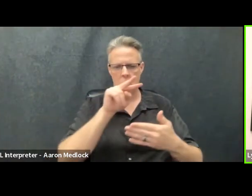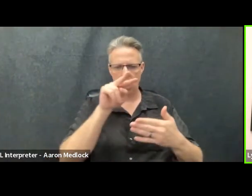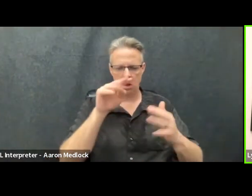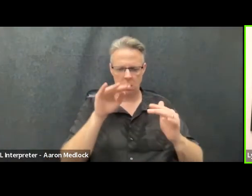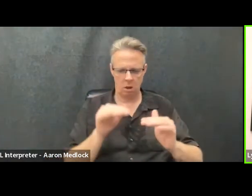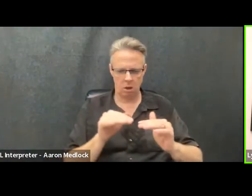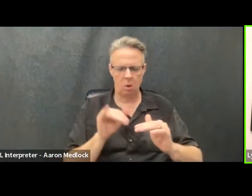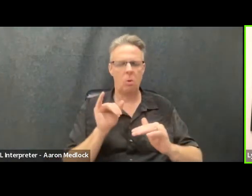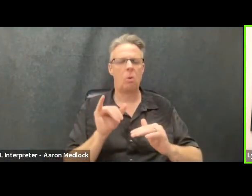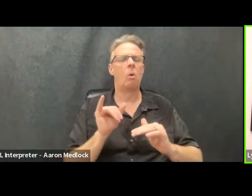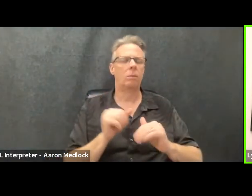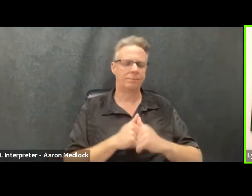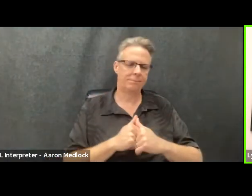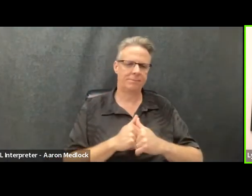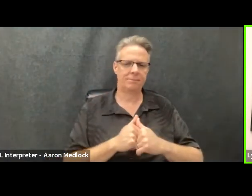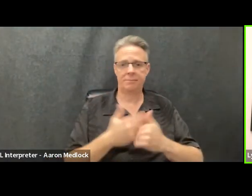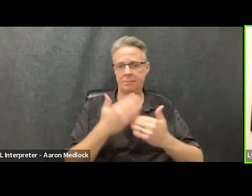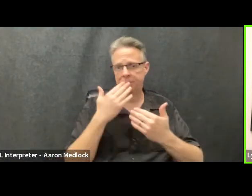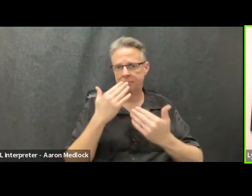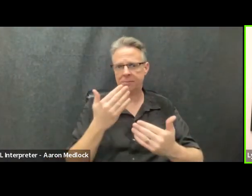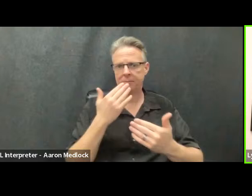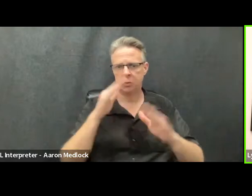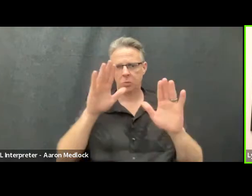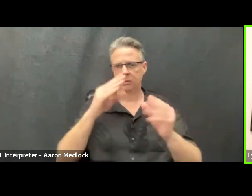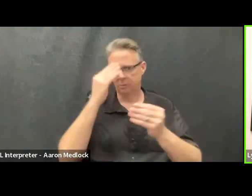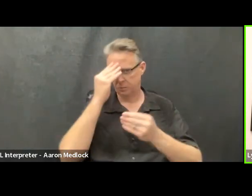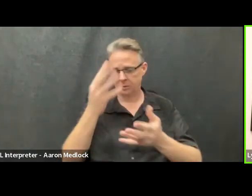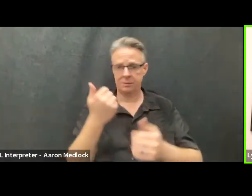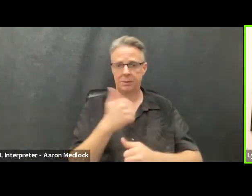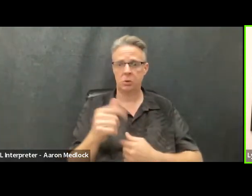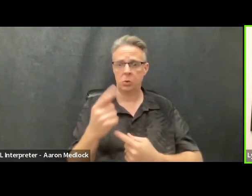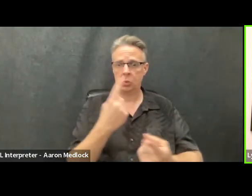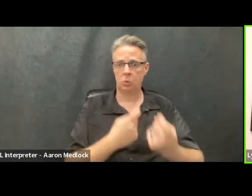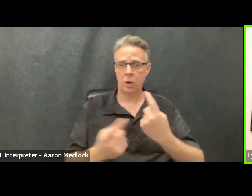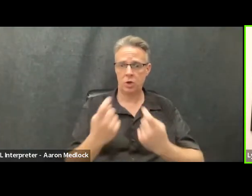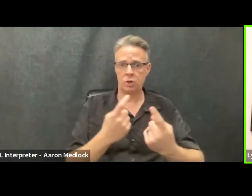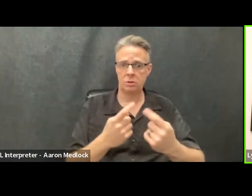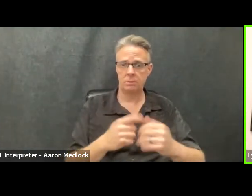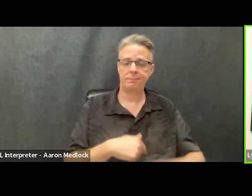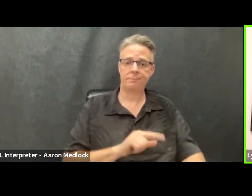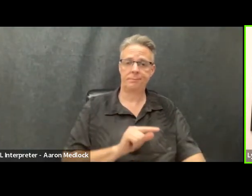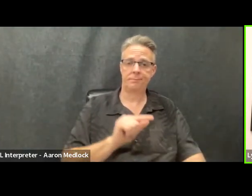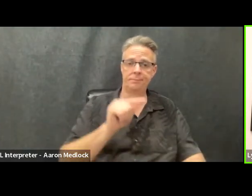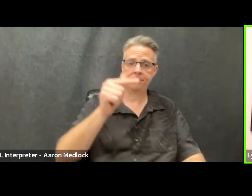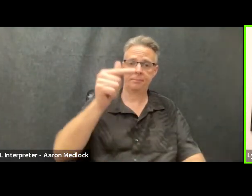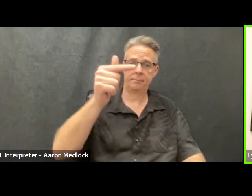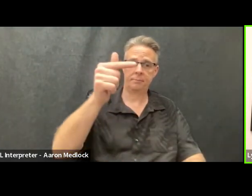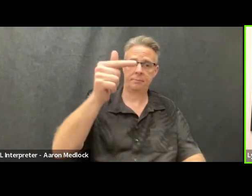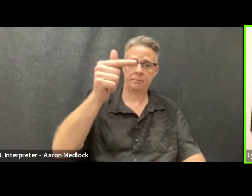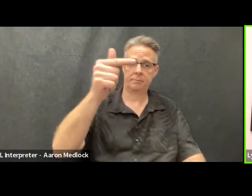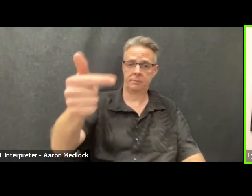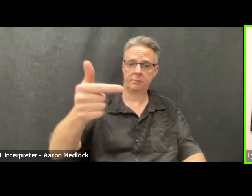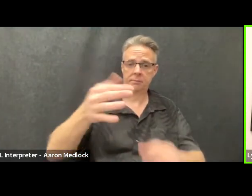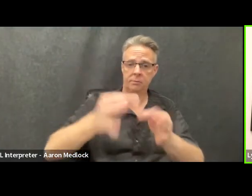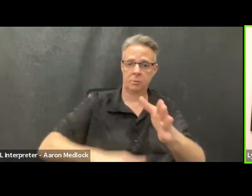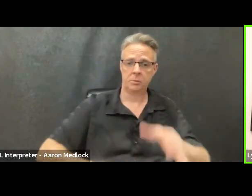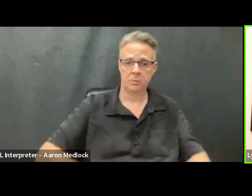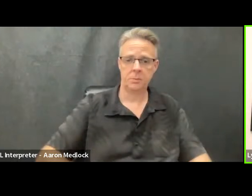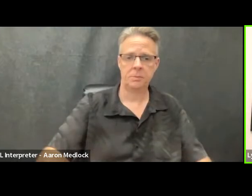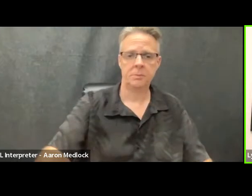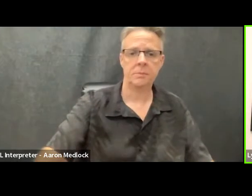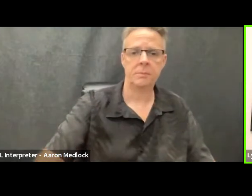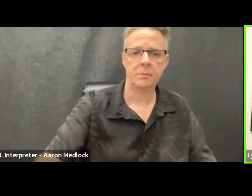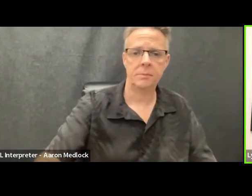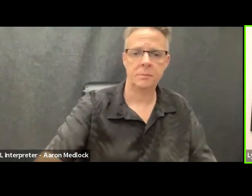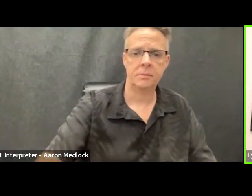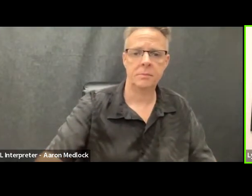see that. But anyway, thank you. Great data. Do we have questions though at this point? If not, we can keep going. As you know, as long as